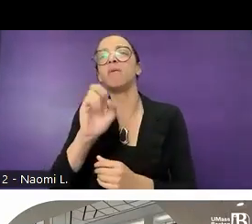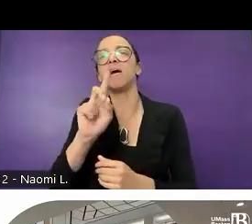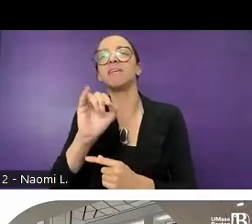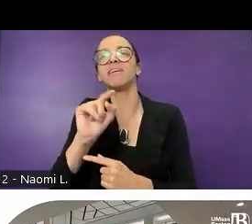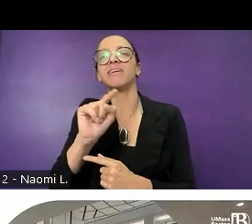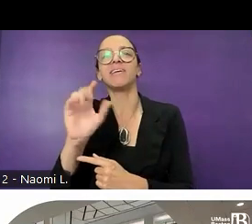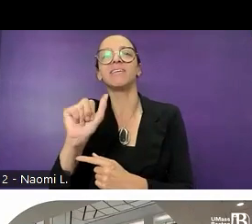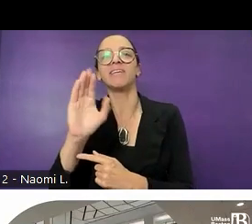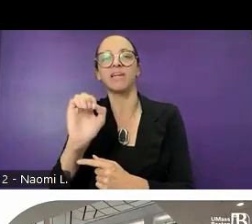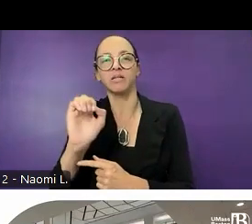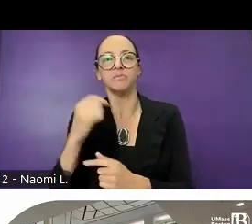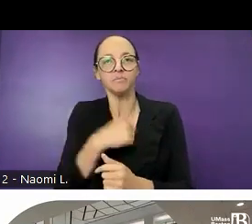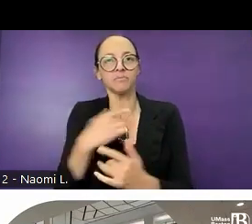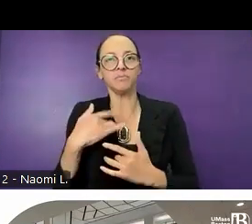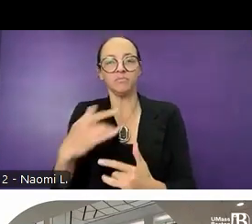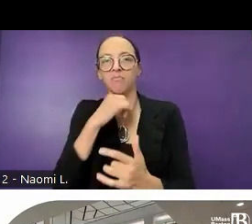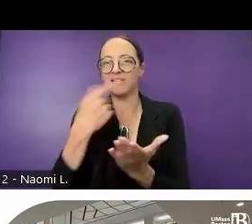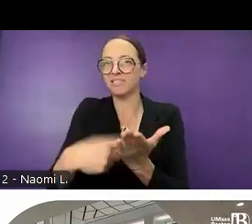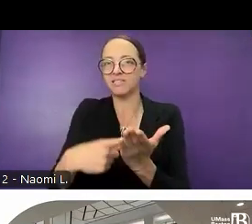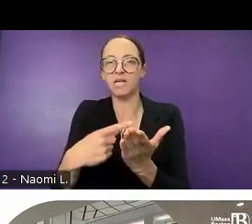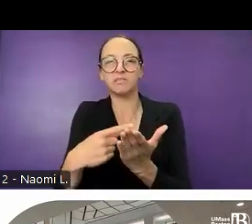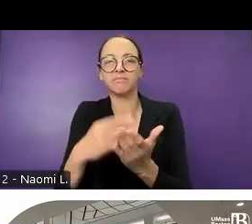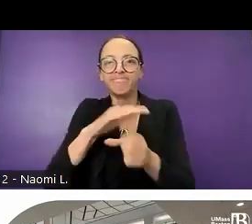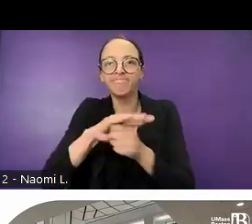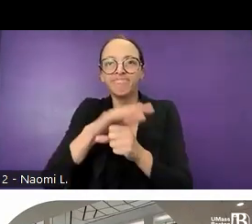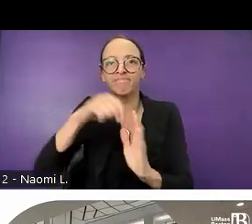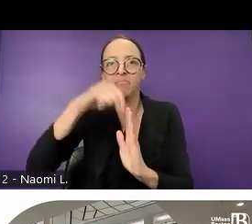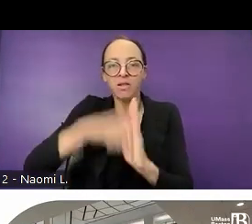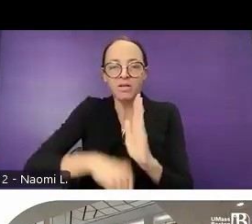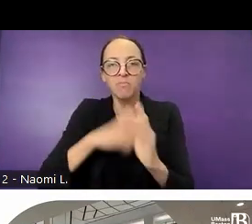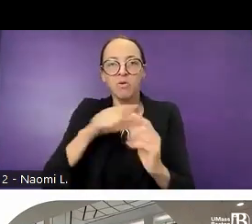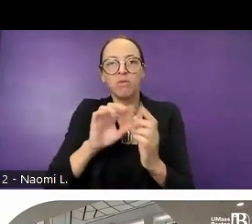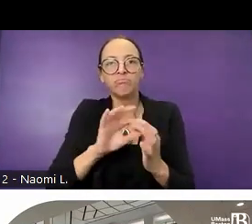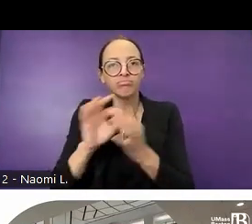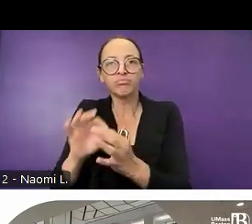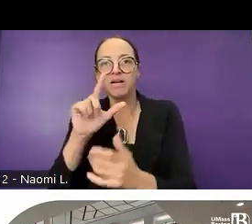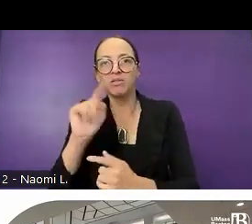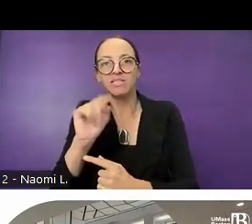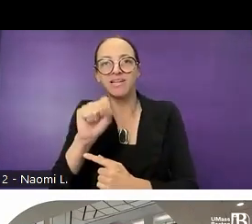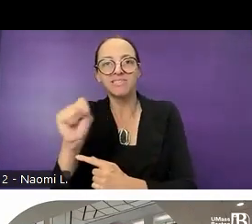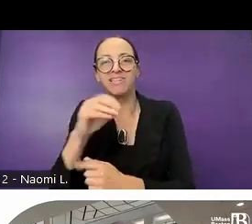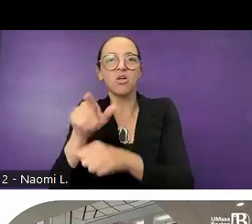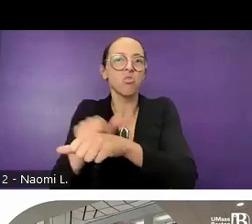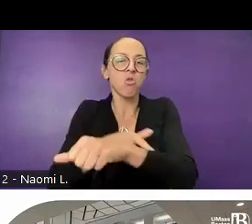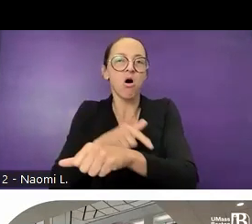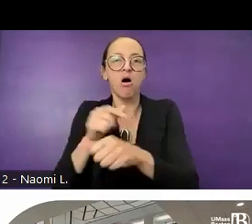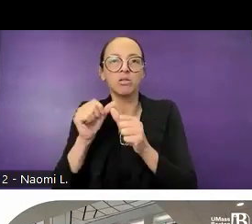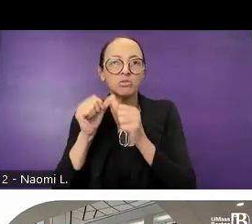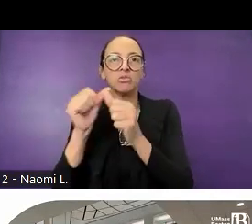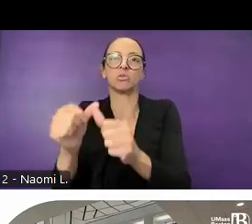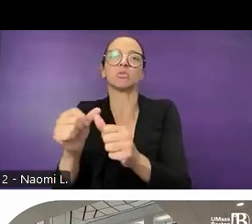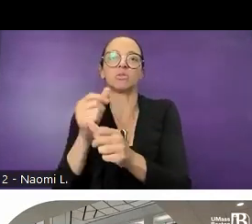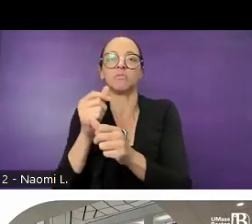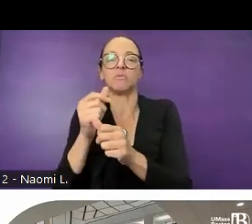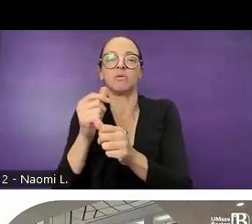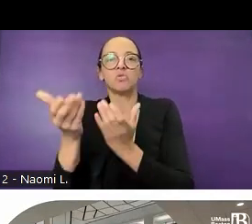discuss long-term services and supports. And the primary reason is that it really doesn't cover much of the LTSS